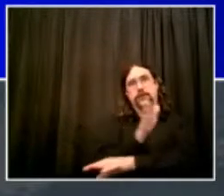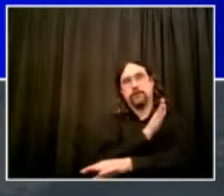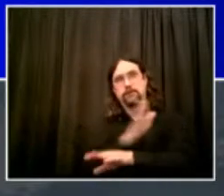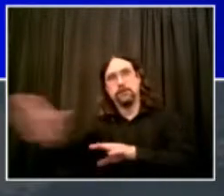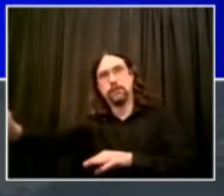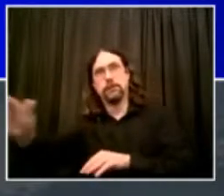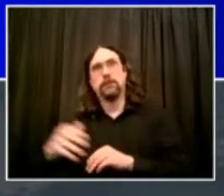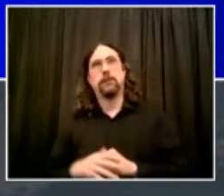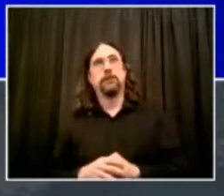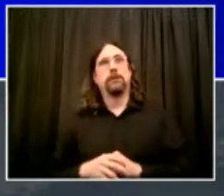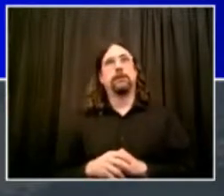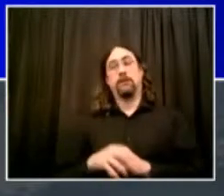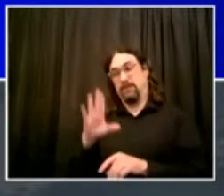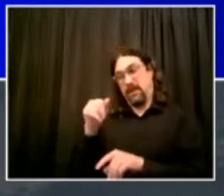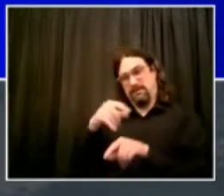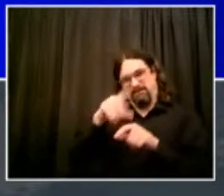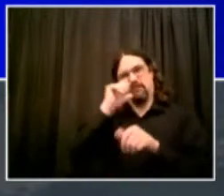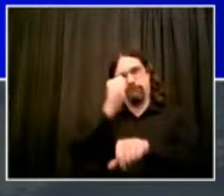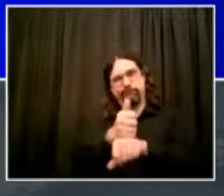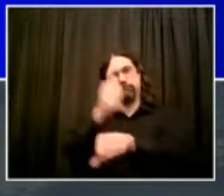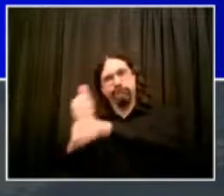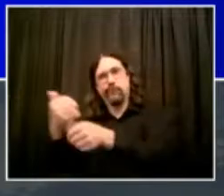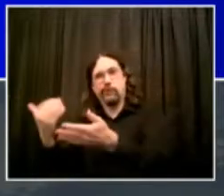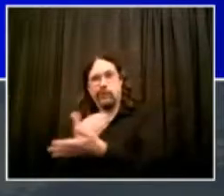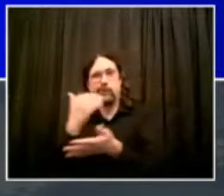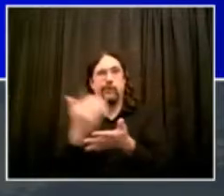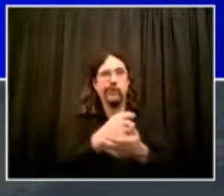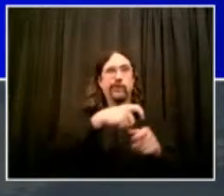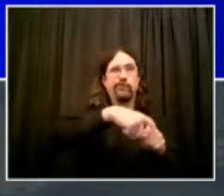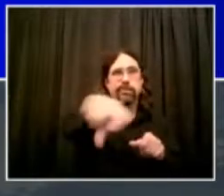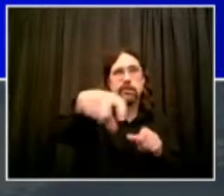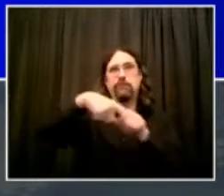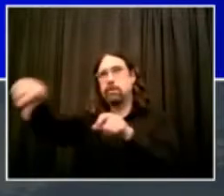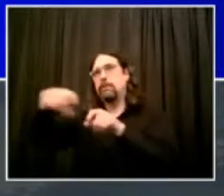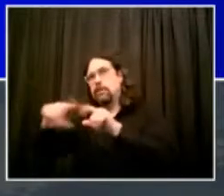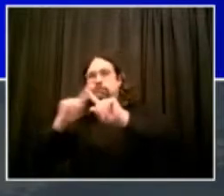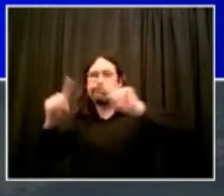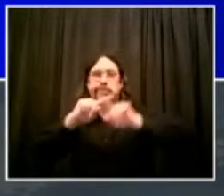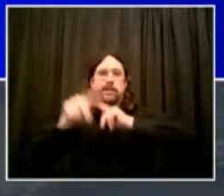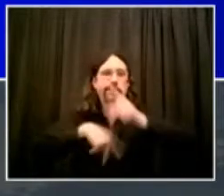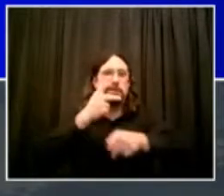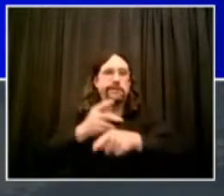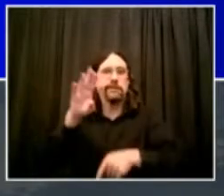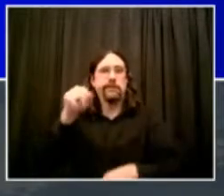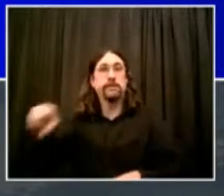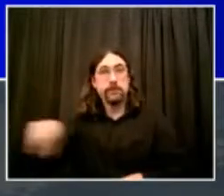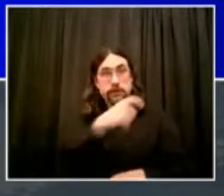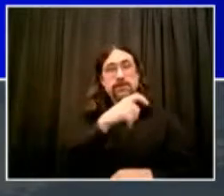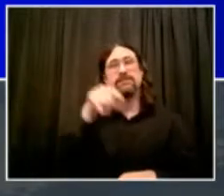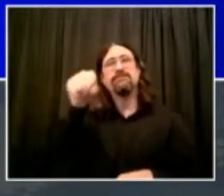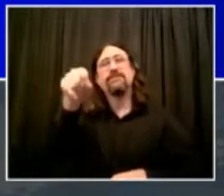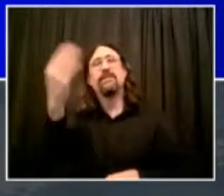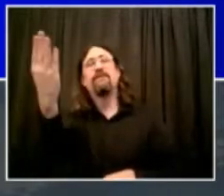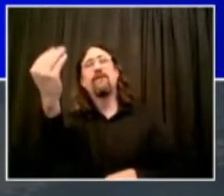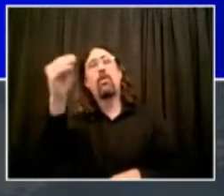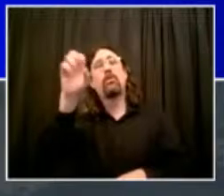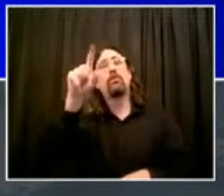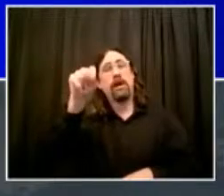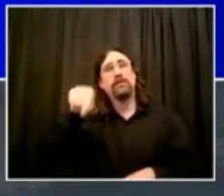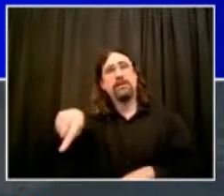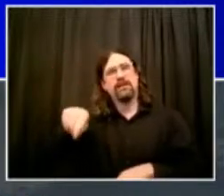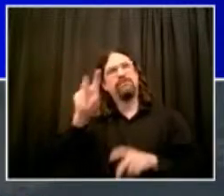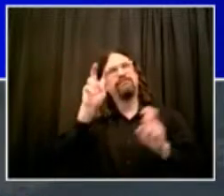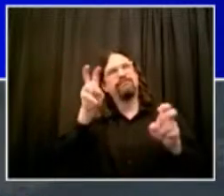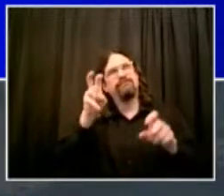cars. They can take mass transit. And again, more frequency equals more safety too. These will be launching between June and August, starting